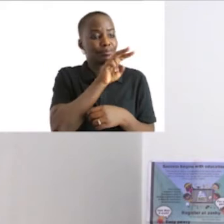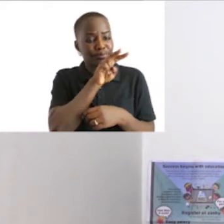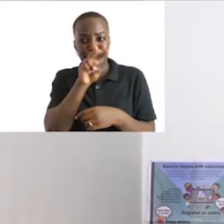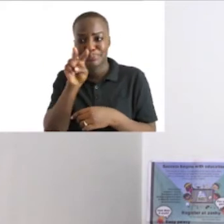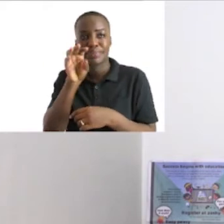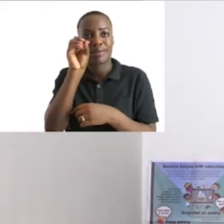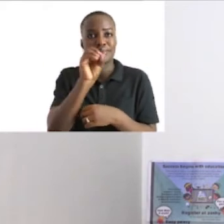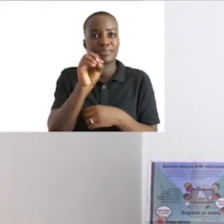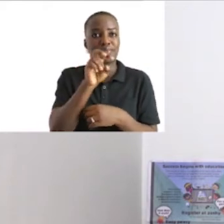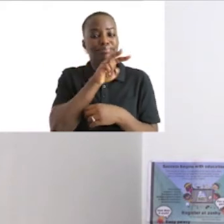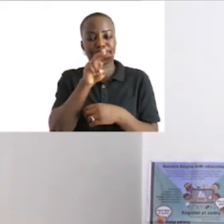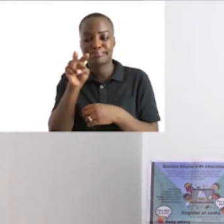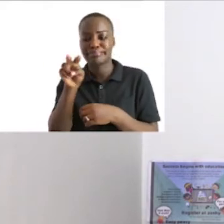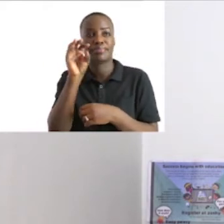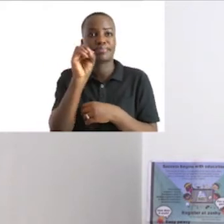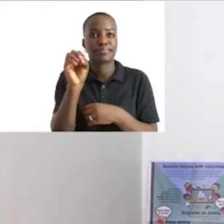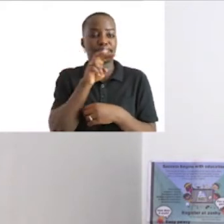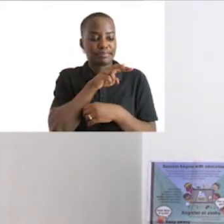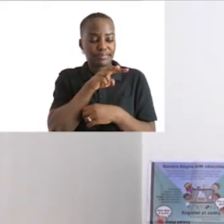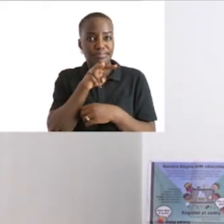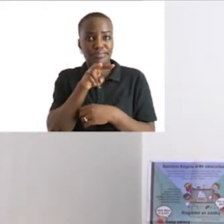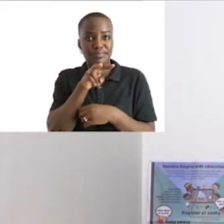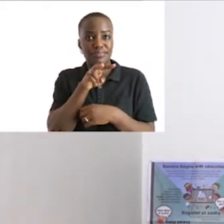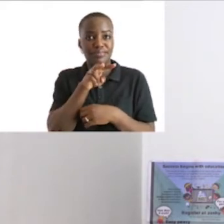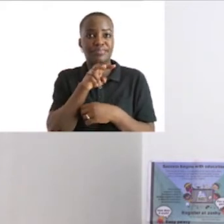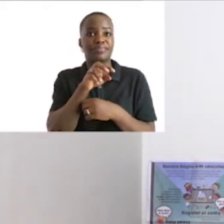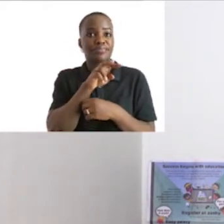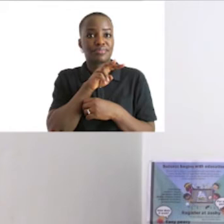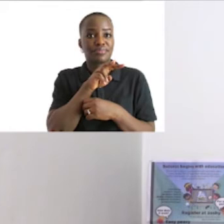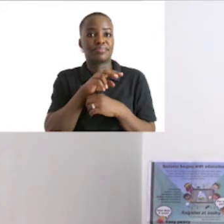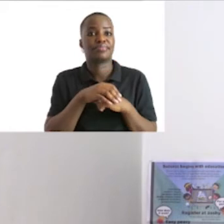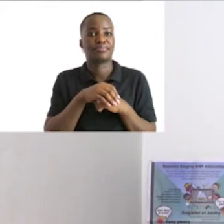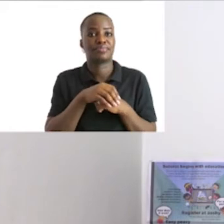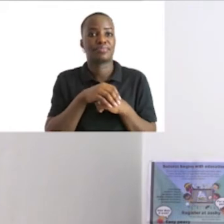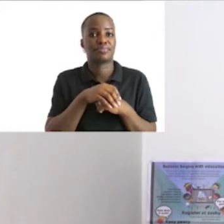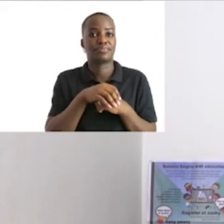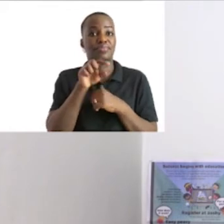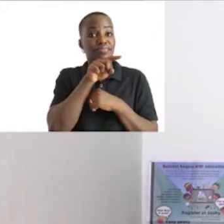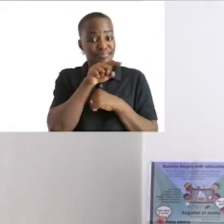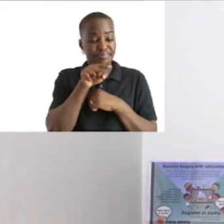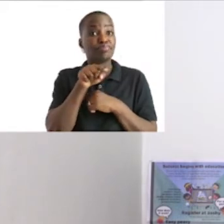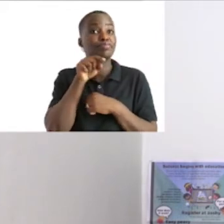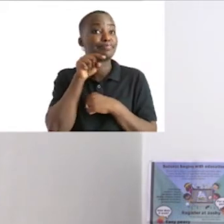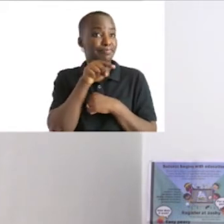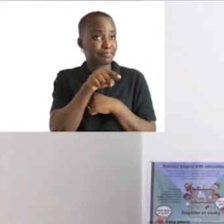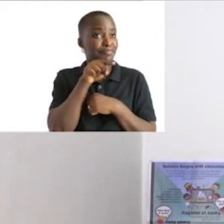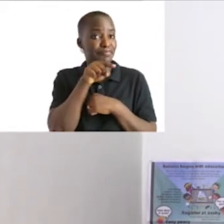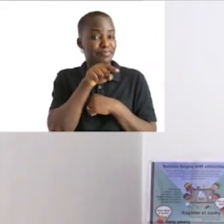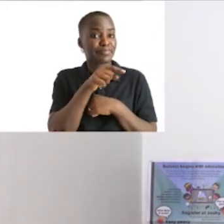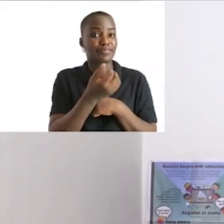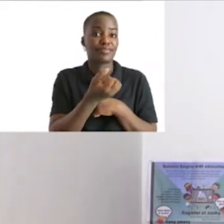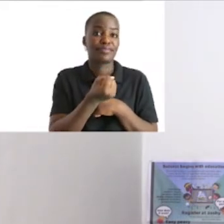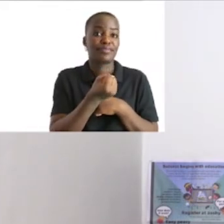B here. There is no B here. So it must be here. So